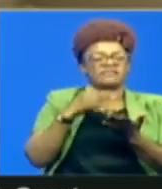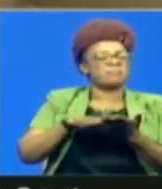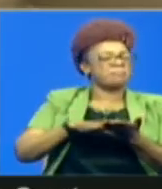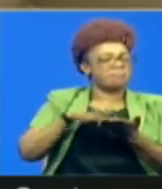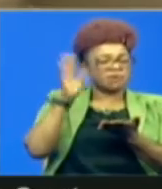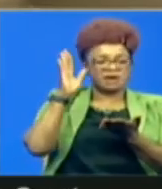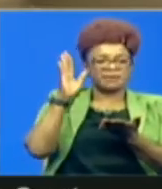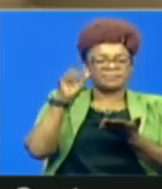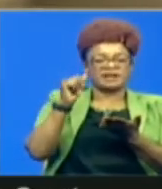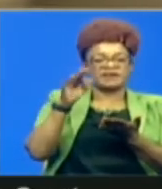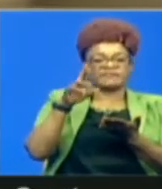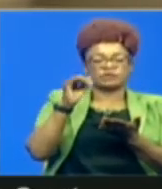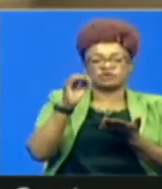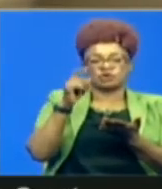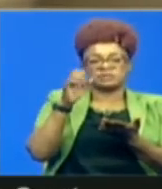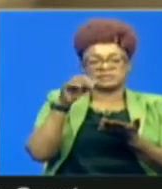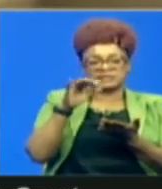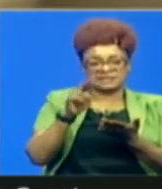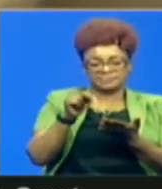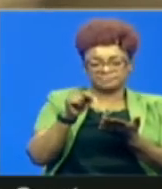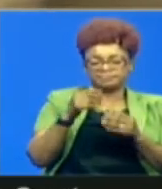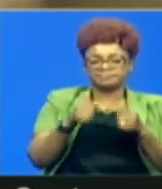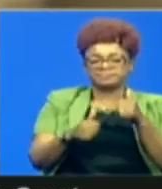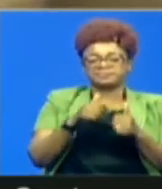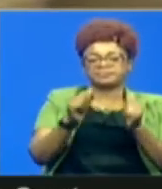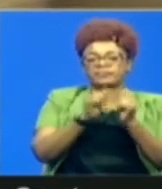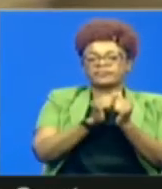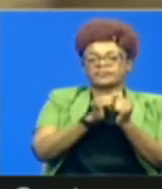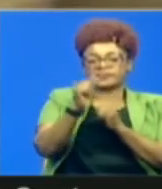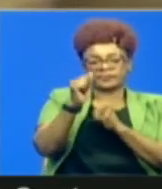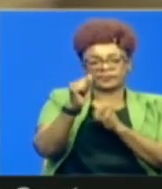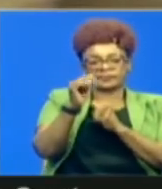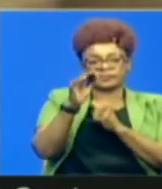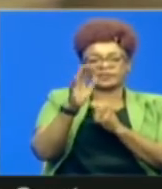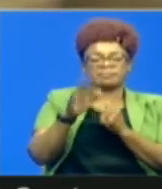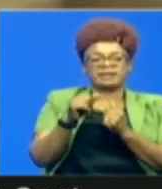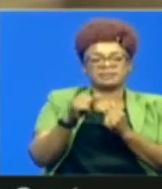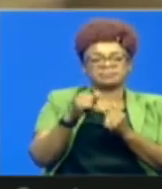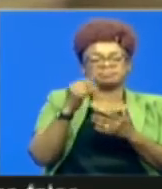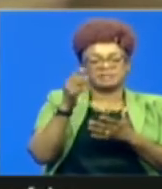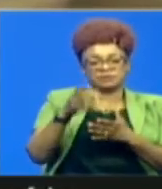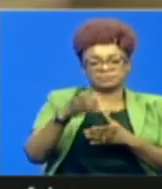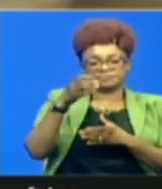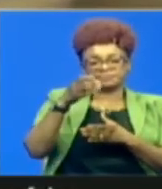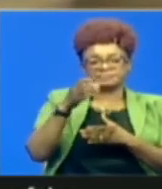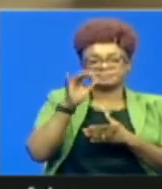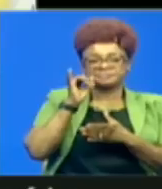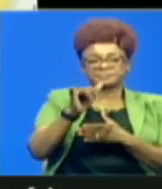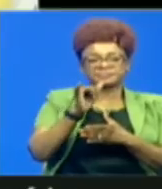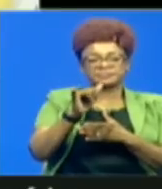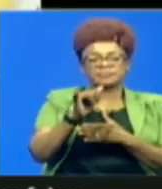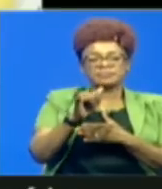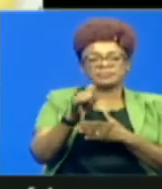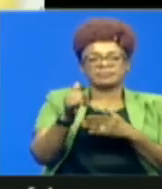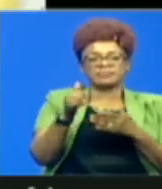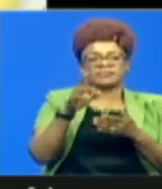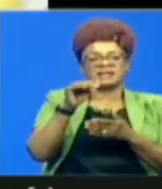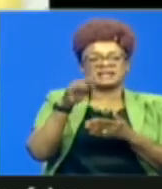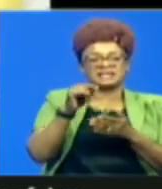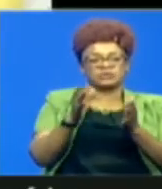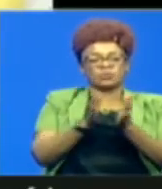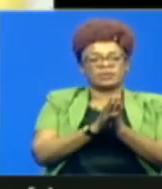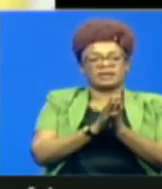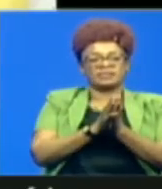maximum limit for aflatoxins, which is 15 parts per billion. Triclover's brand is Clover's Nuts, with the